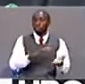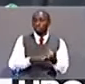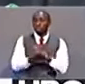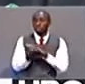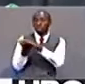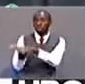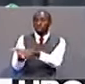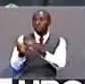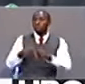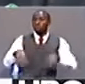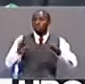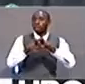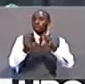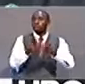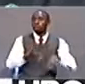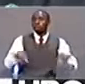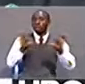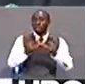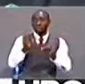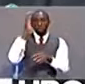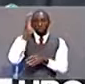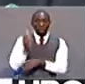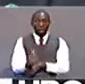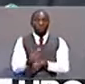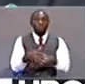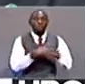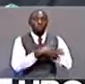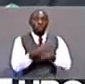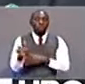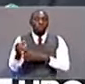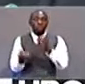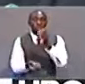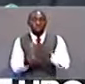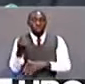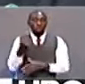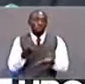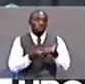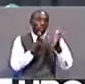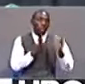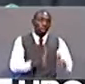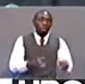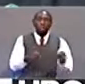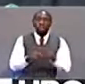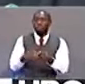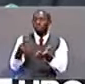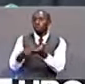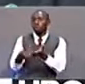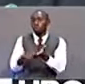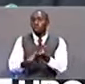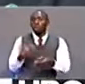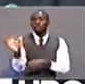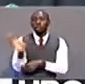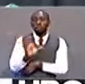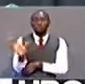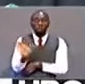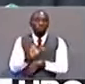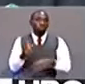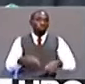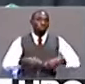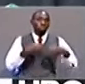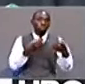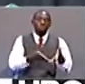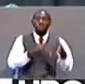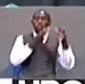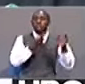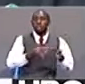it opens up substantial opportunities for Ugandans and Ugandan companies to provide goods and services